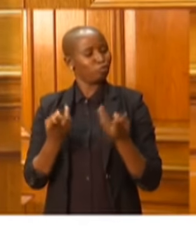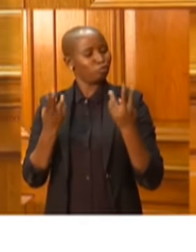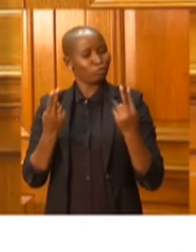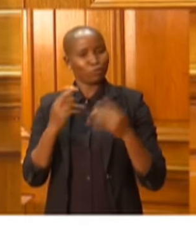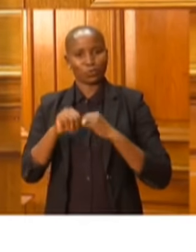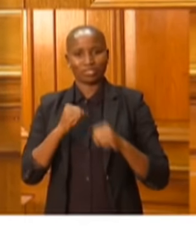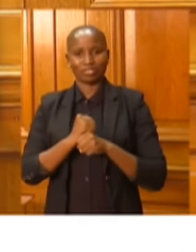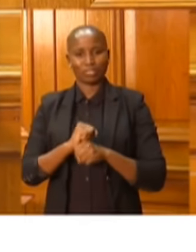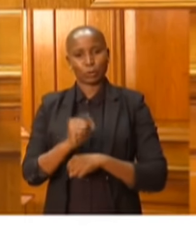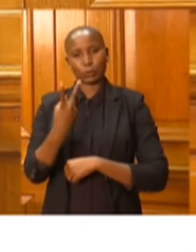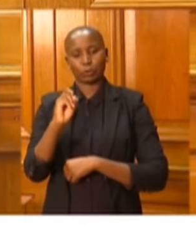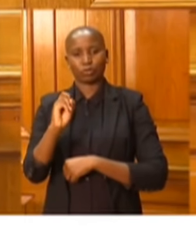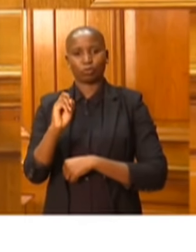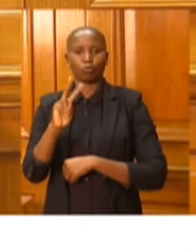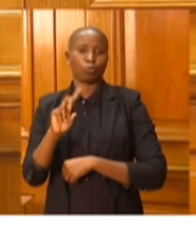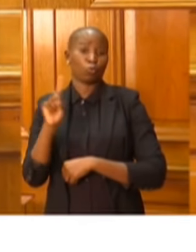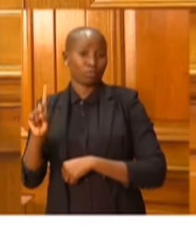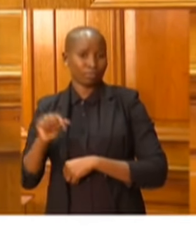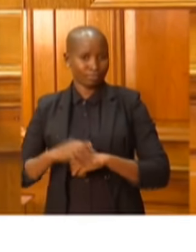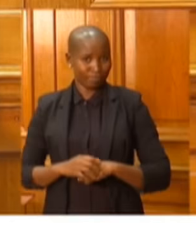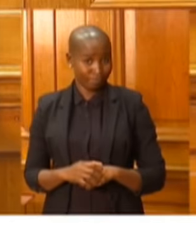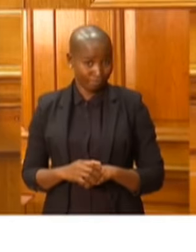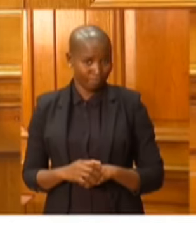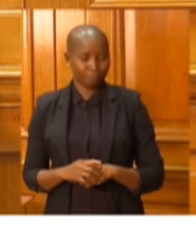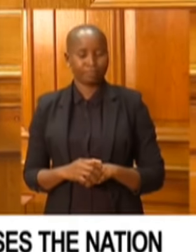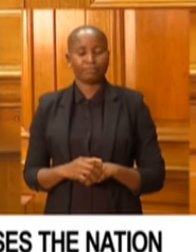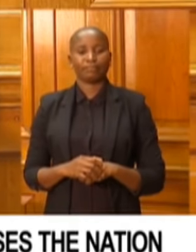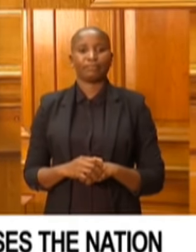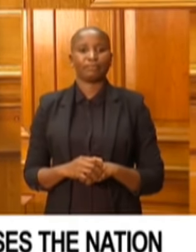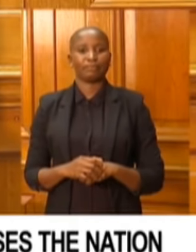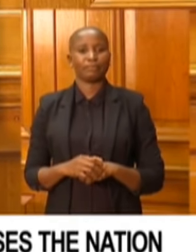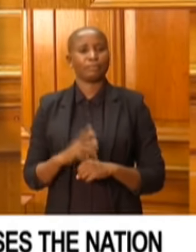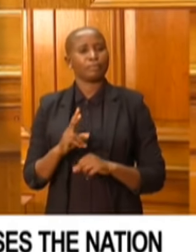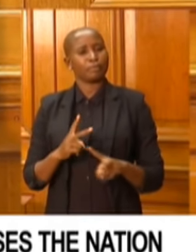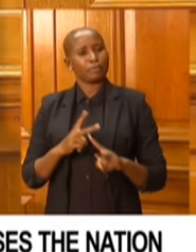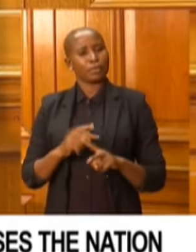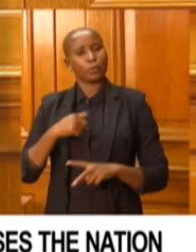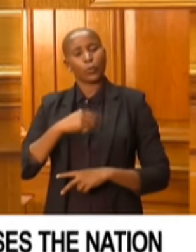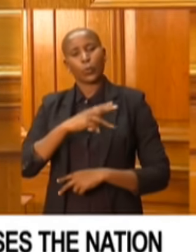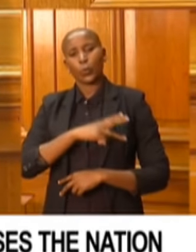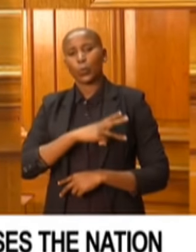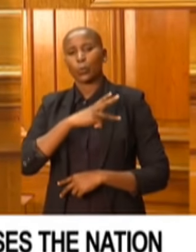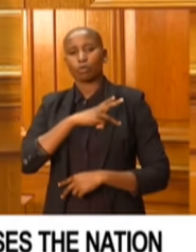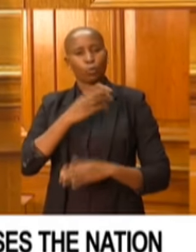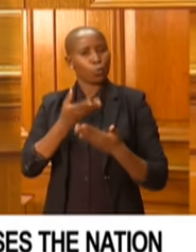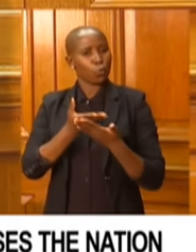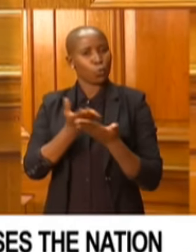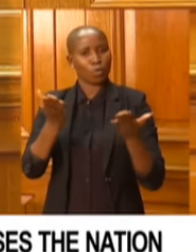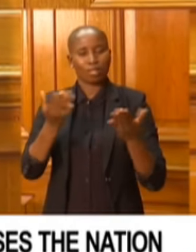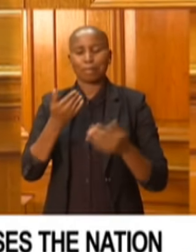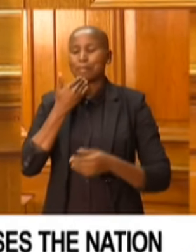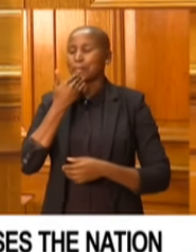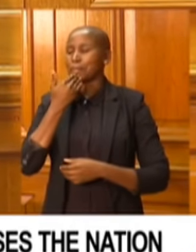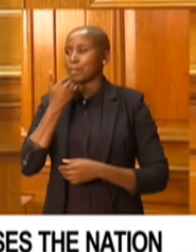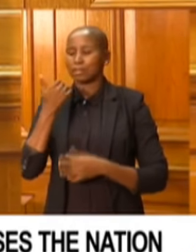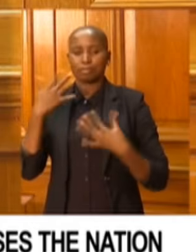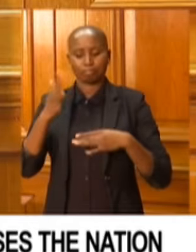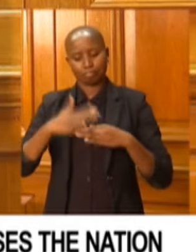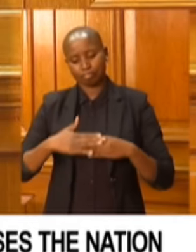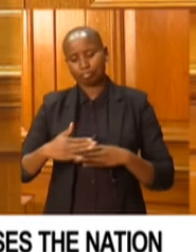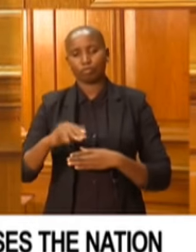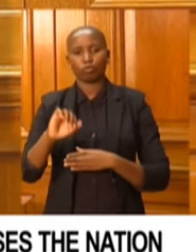2021. Once again, I wish every one of us the very best for